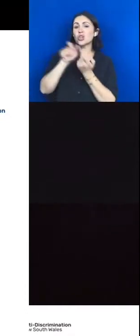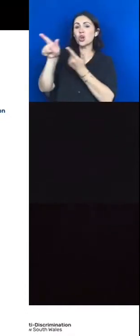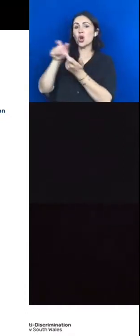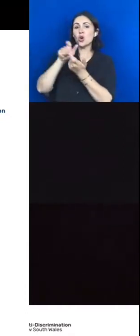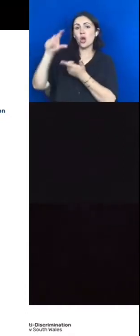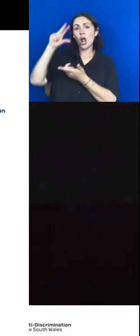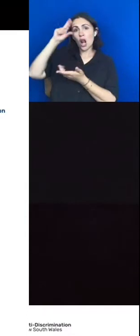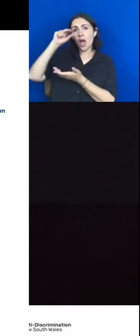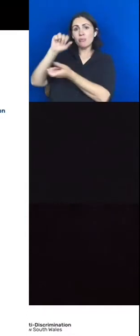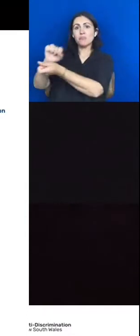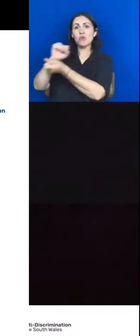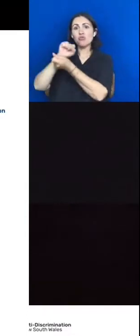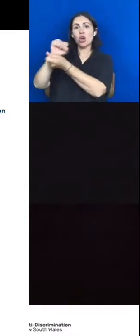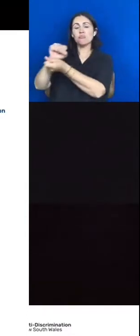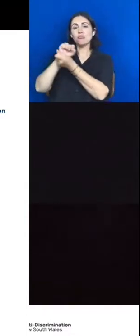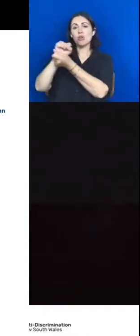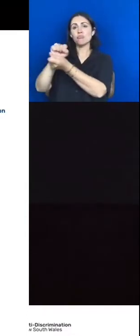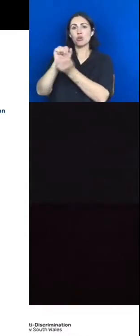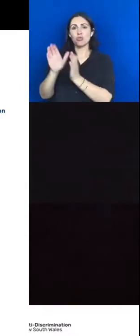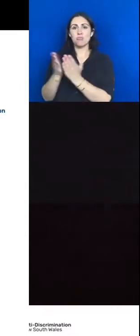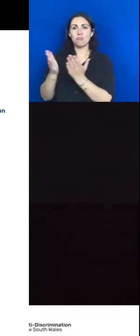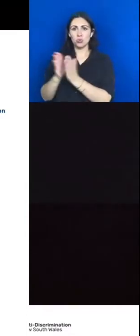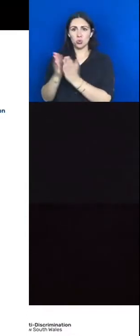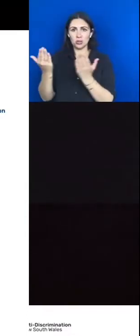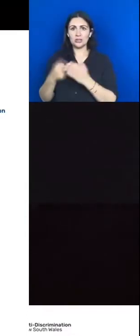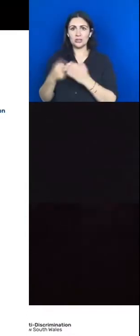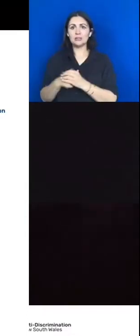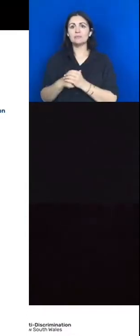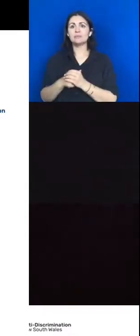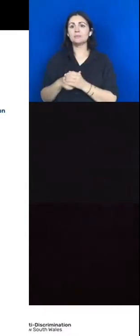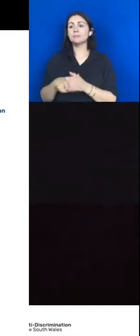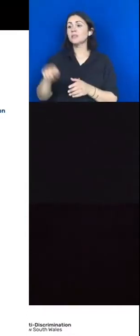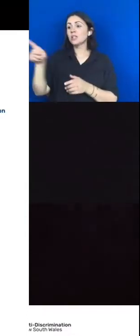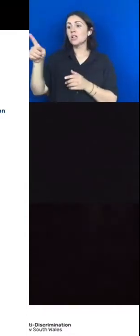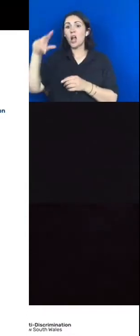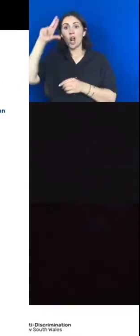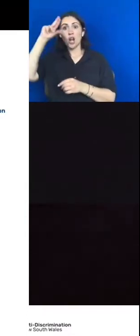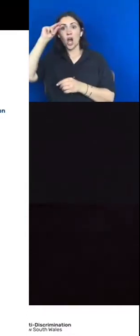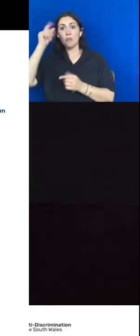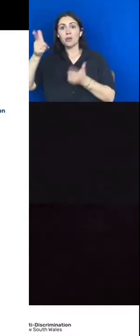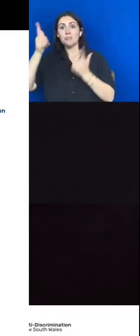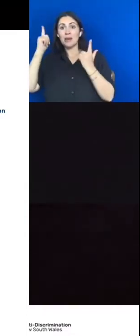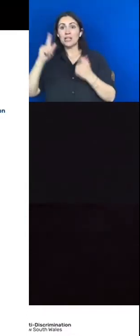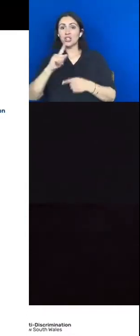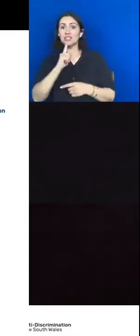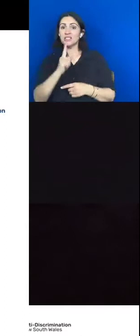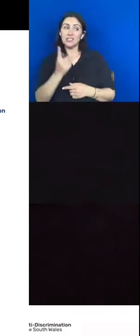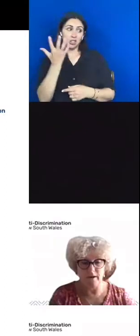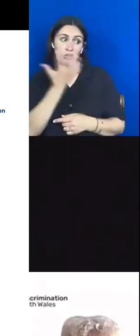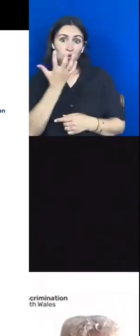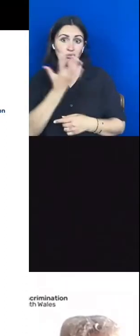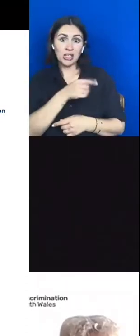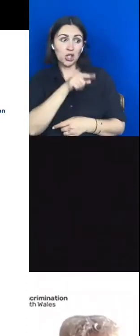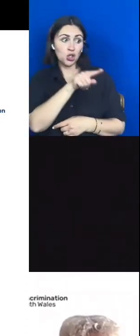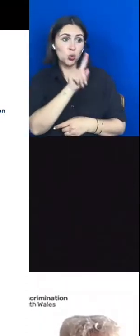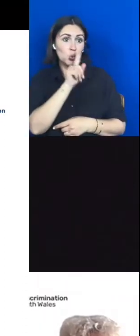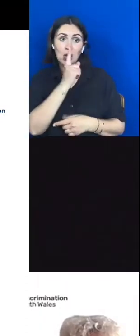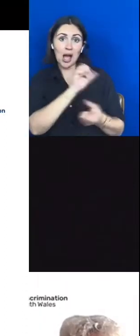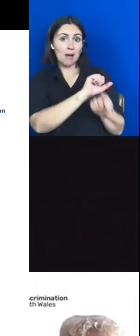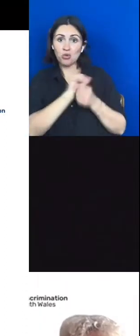library. His lending privileges are suspended because he fails to return books and pay his library